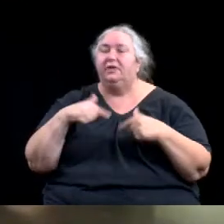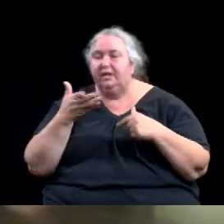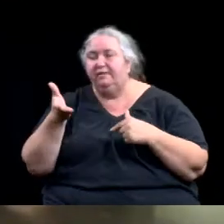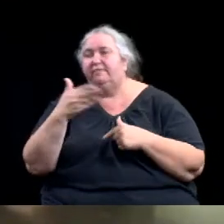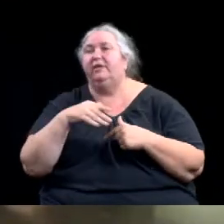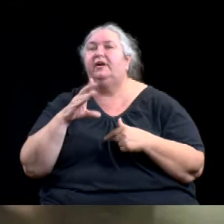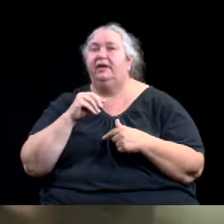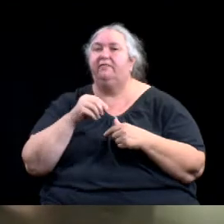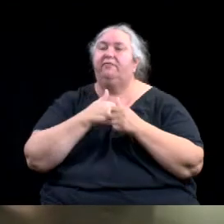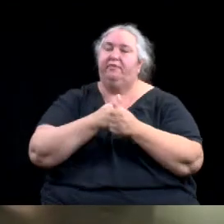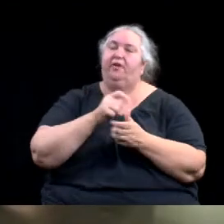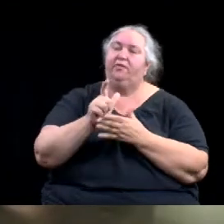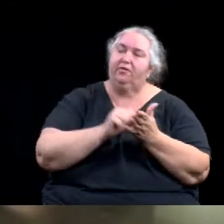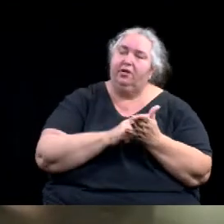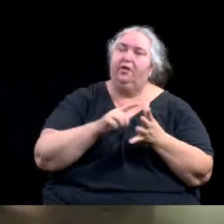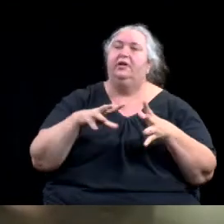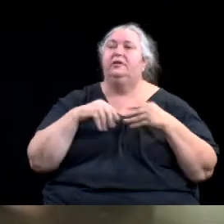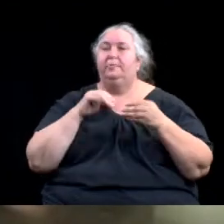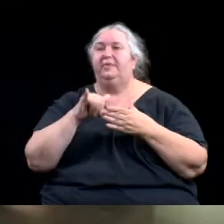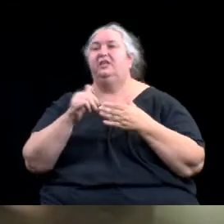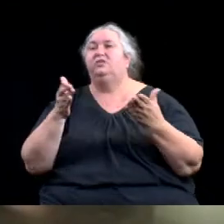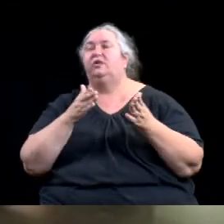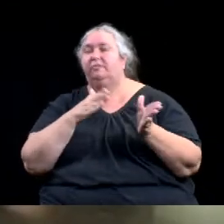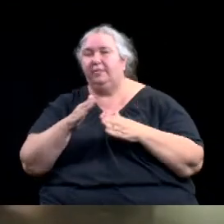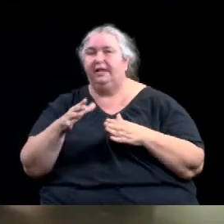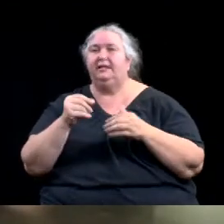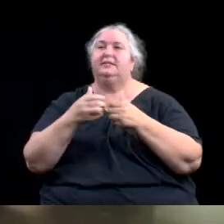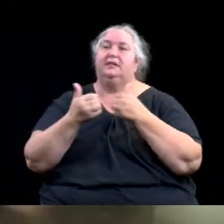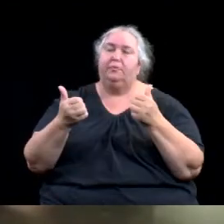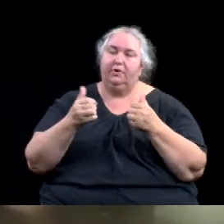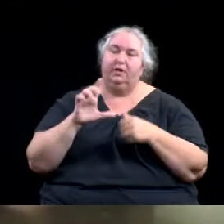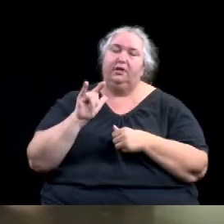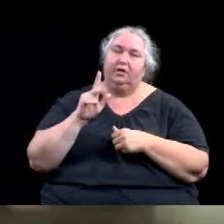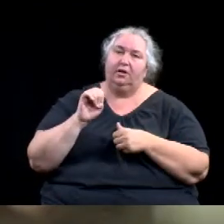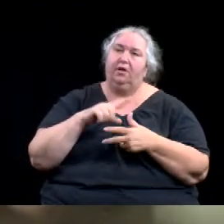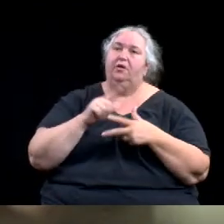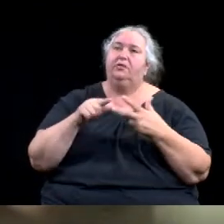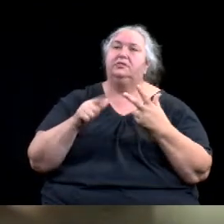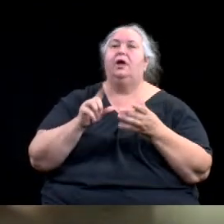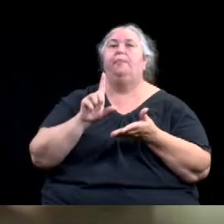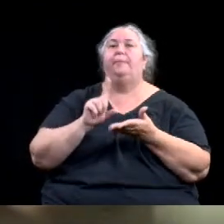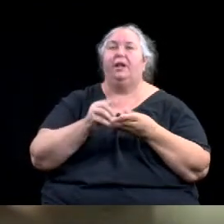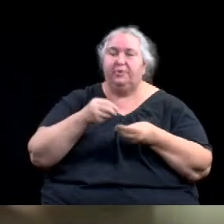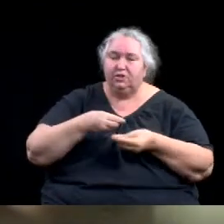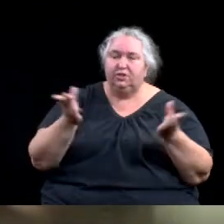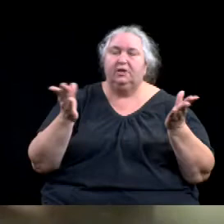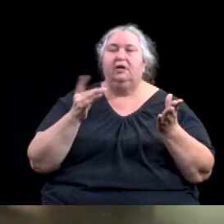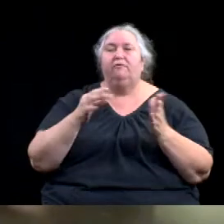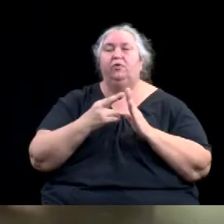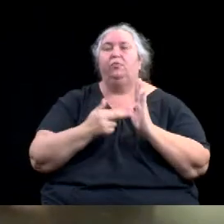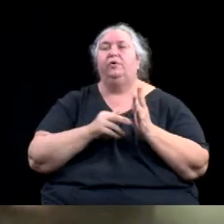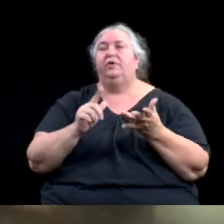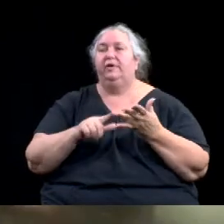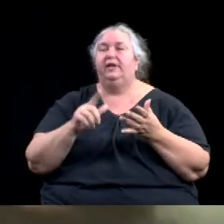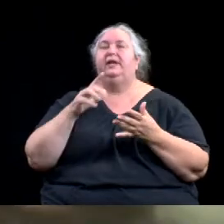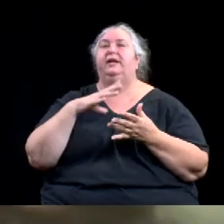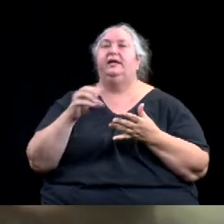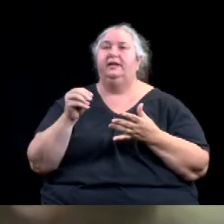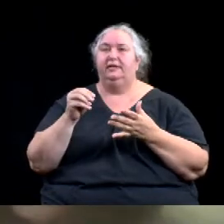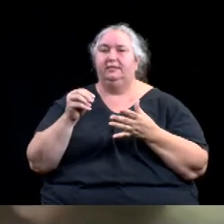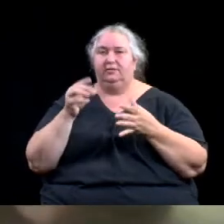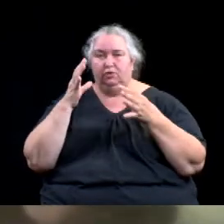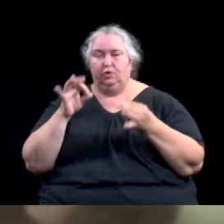penalties therefore, and finally determining the meeting at which this ordinance is passed is open to the public as required by law. This ordinance was approved by a 6-0 council vote on first